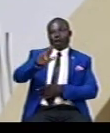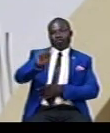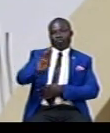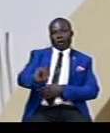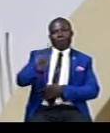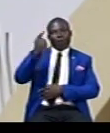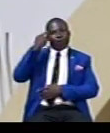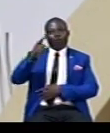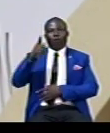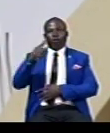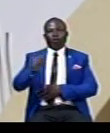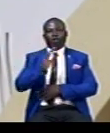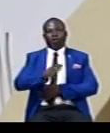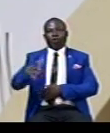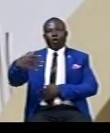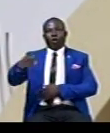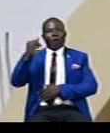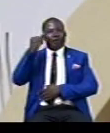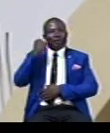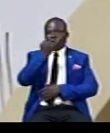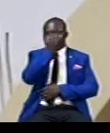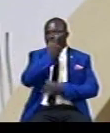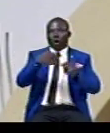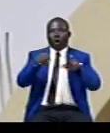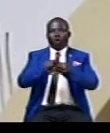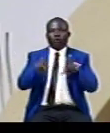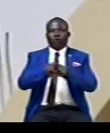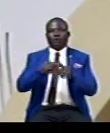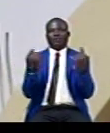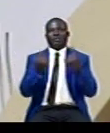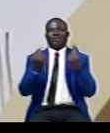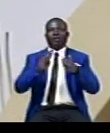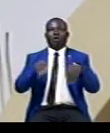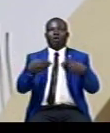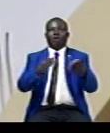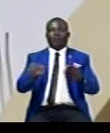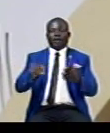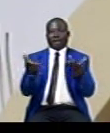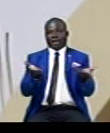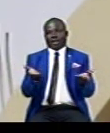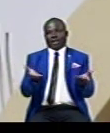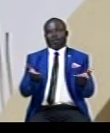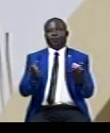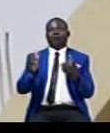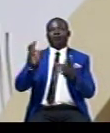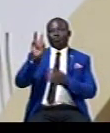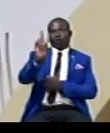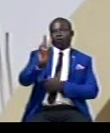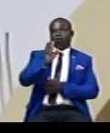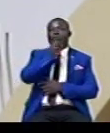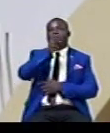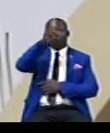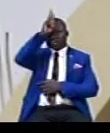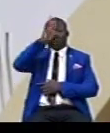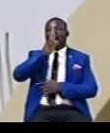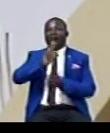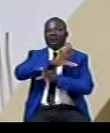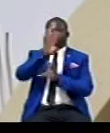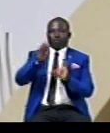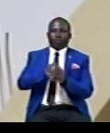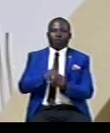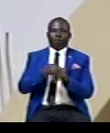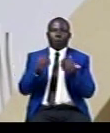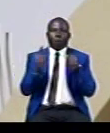children of Israel, also sin offering. Here, two goats were involved, while